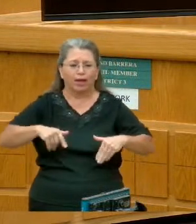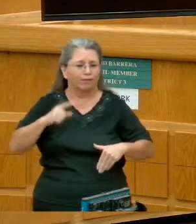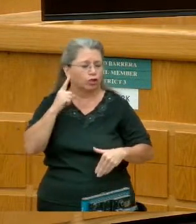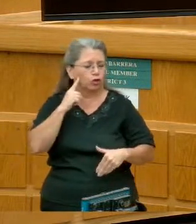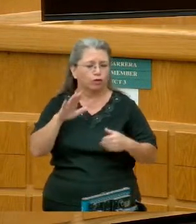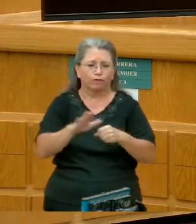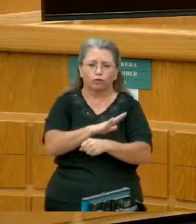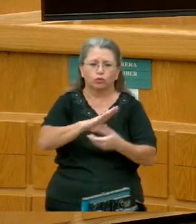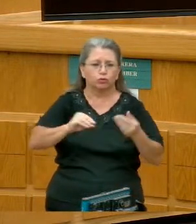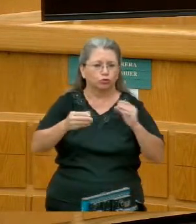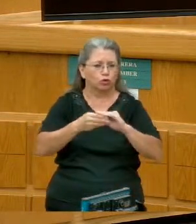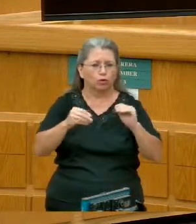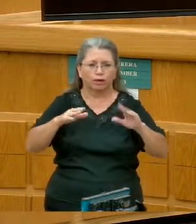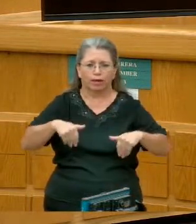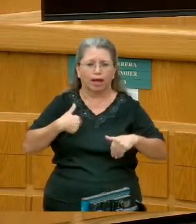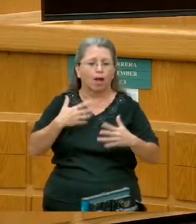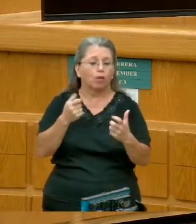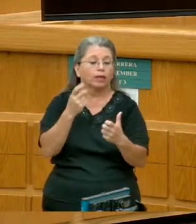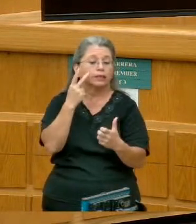see where we are on Friday.